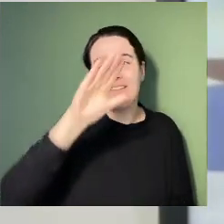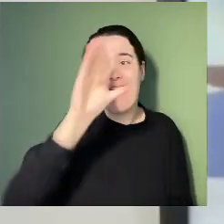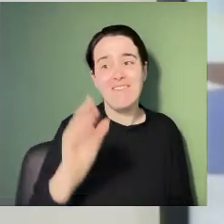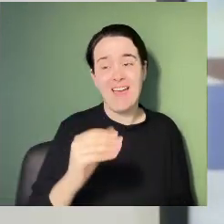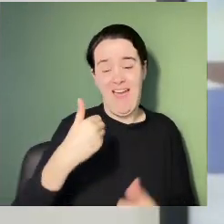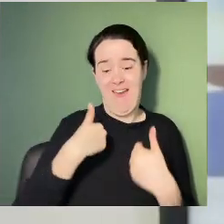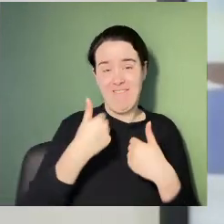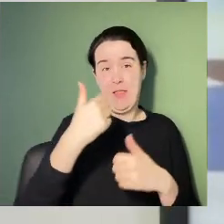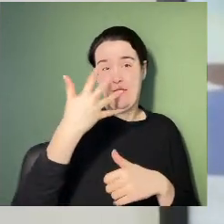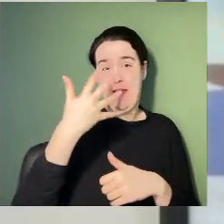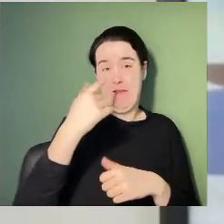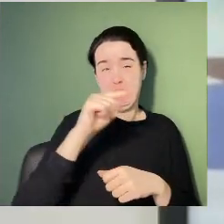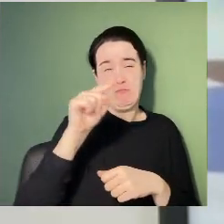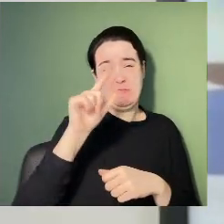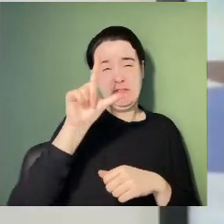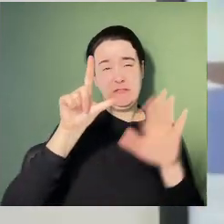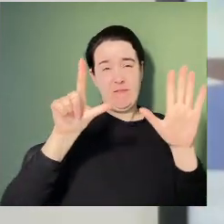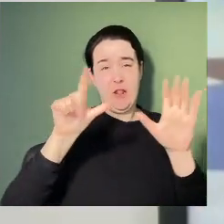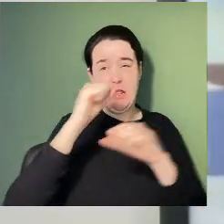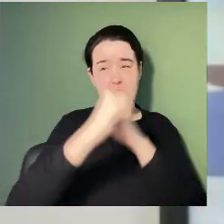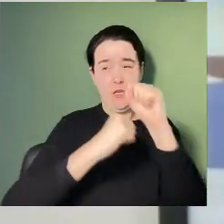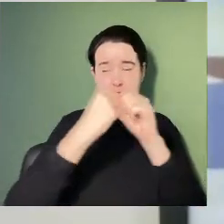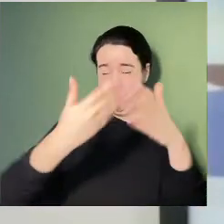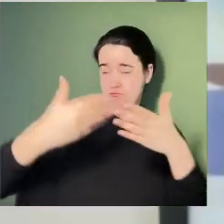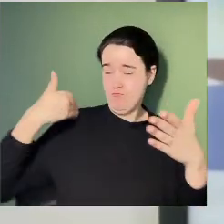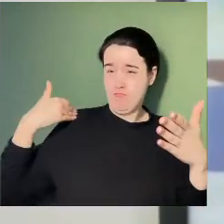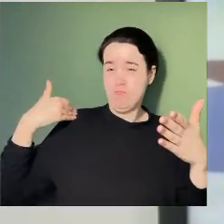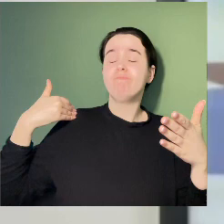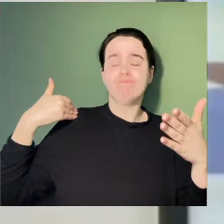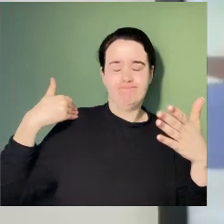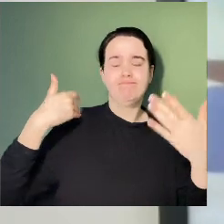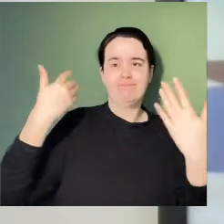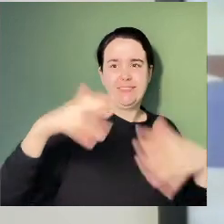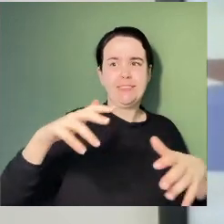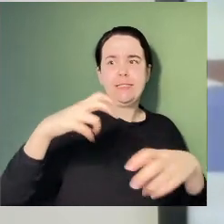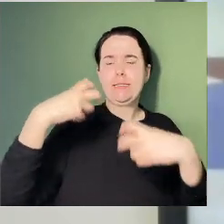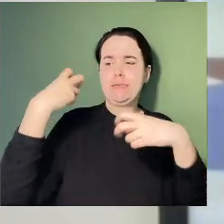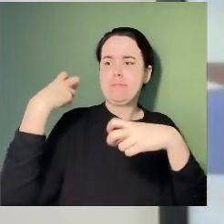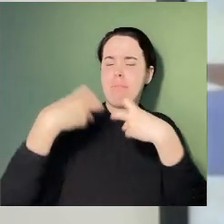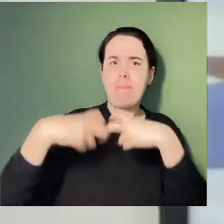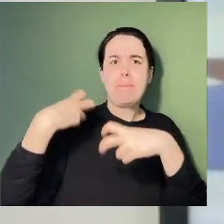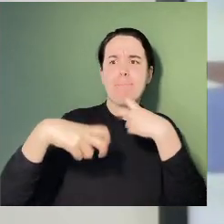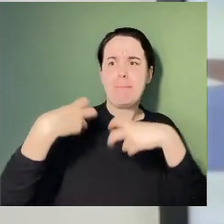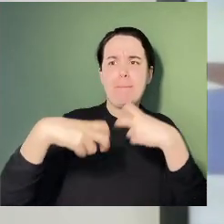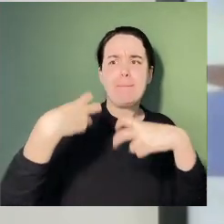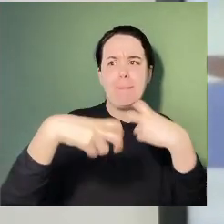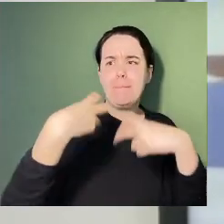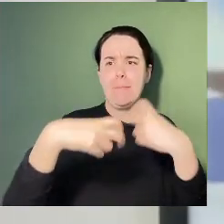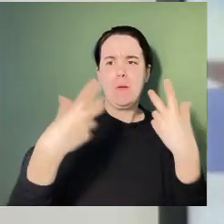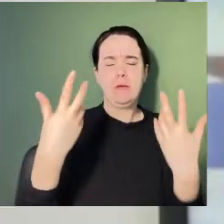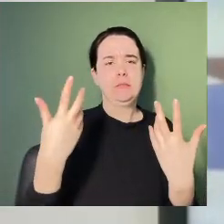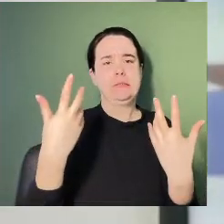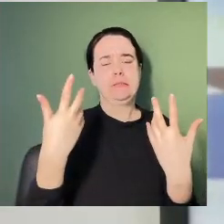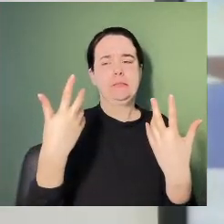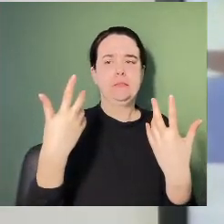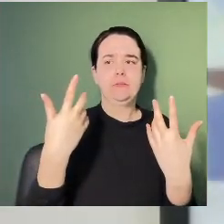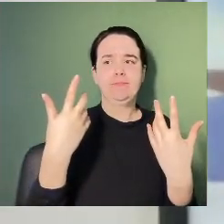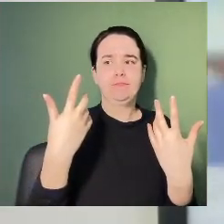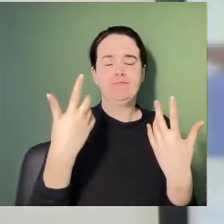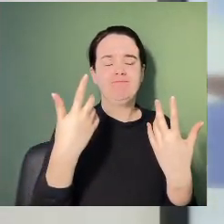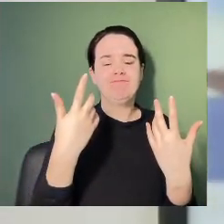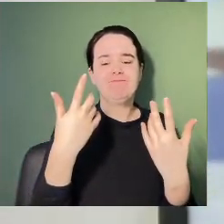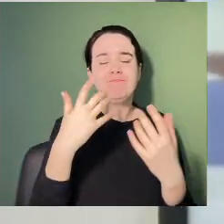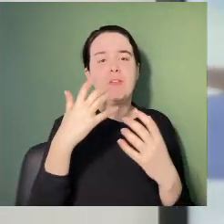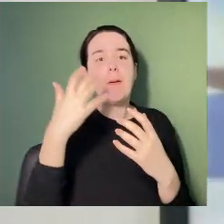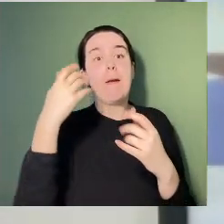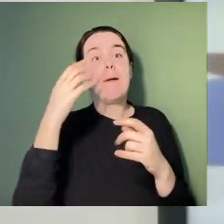past 5 to 7 years, it's really been gripped by the issue of state capture, where the issue of